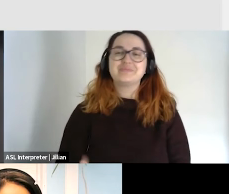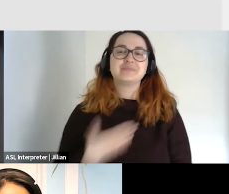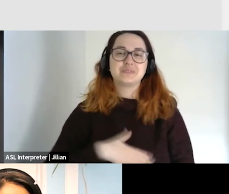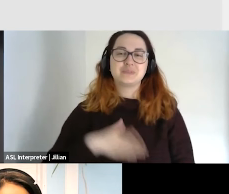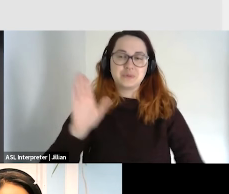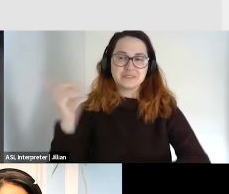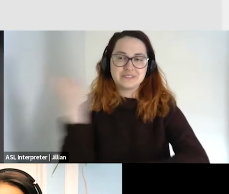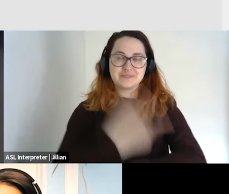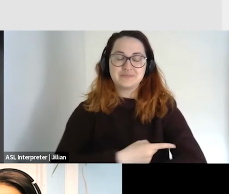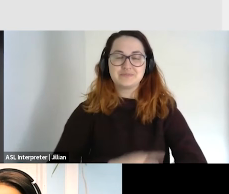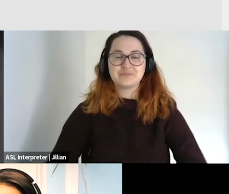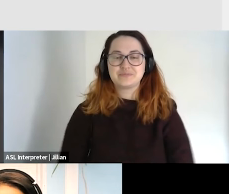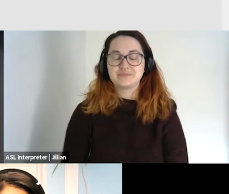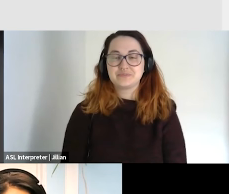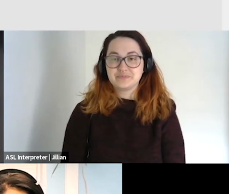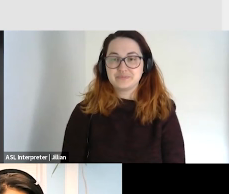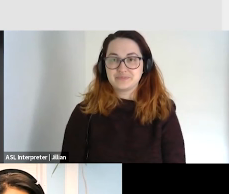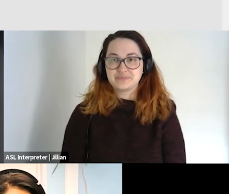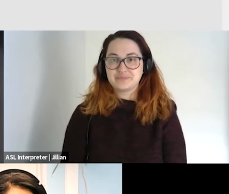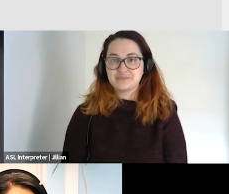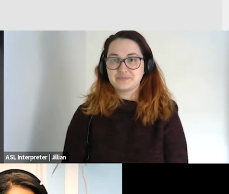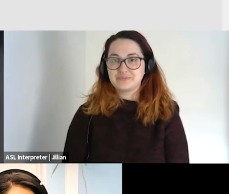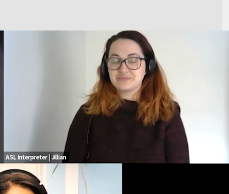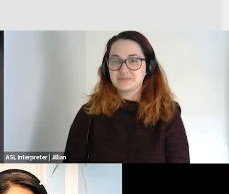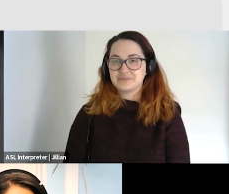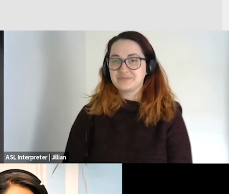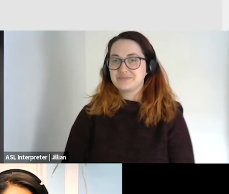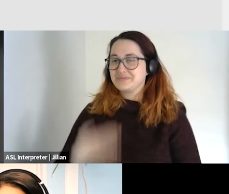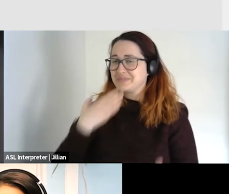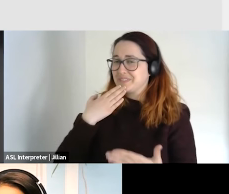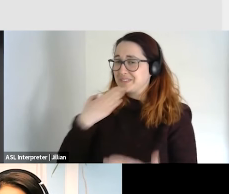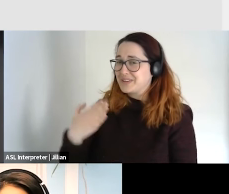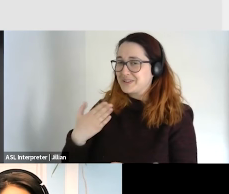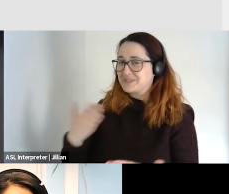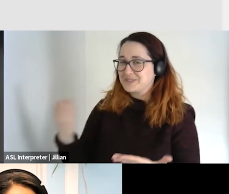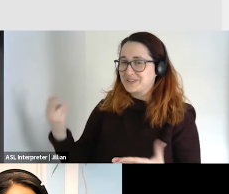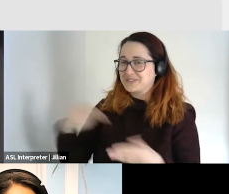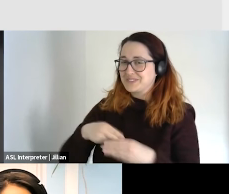Thank you so much for having me. All right, take care.